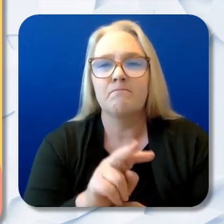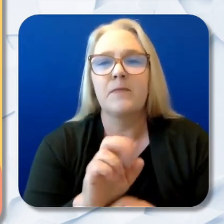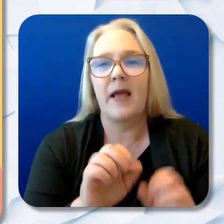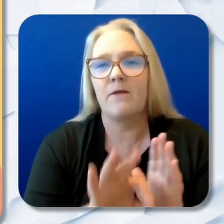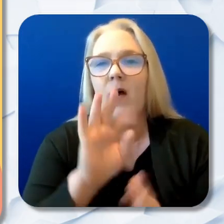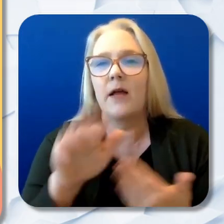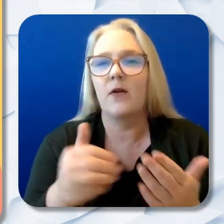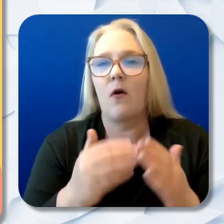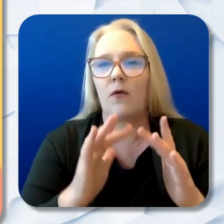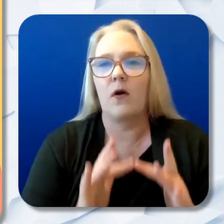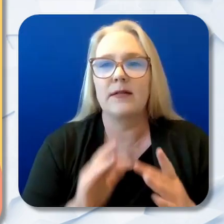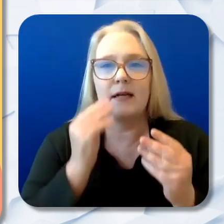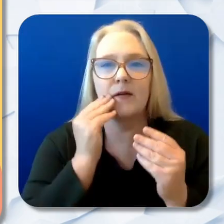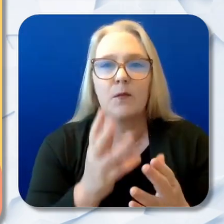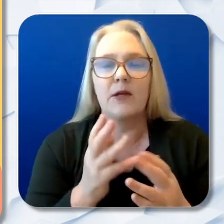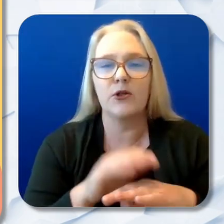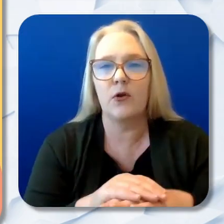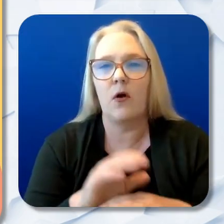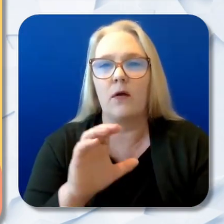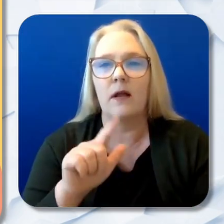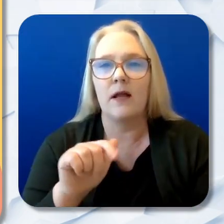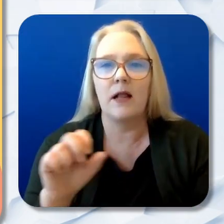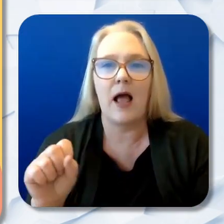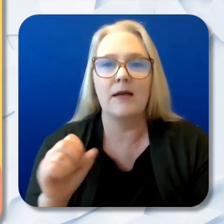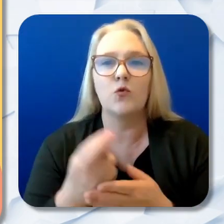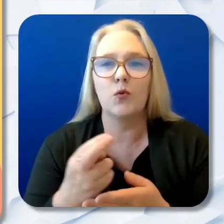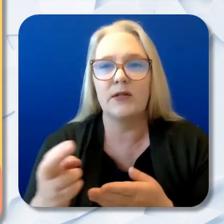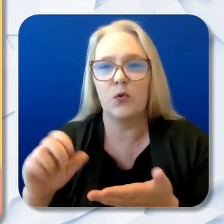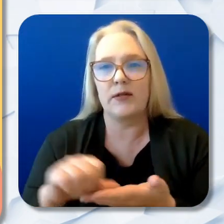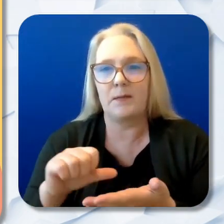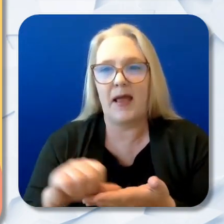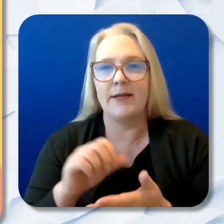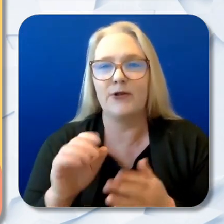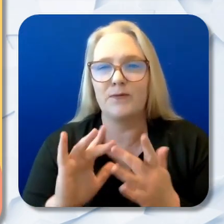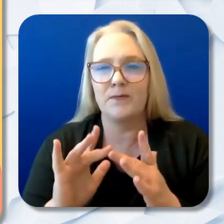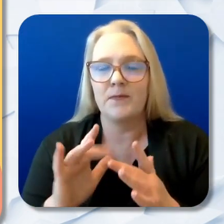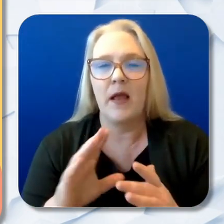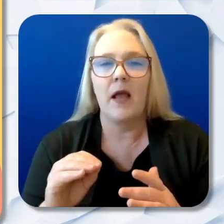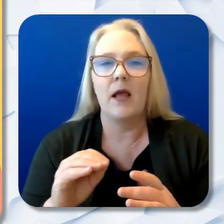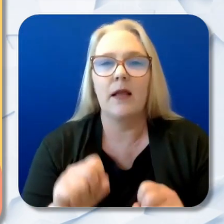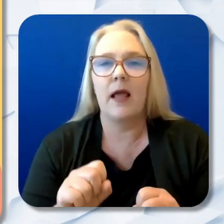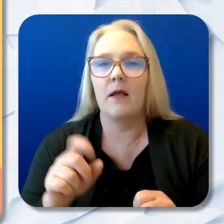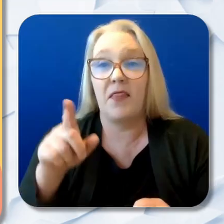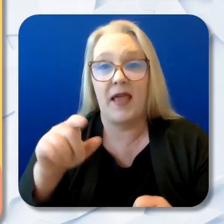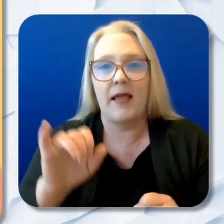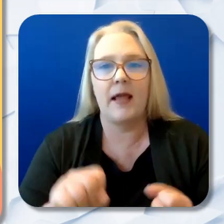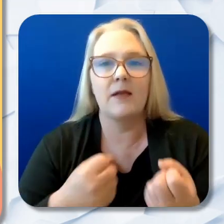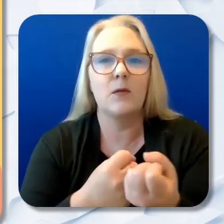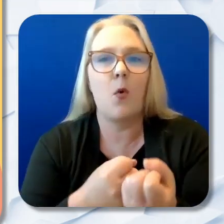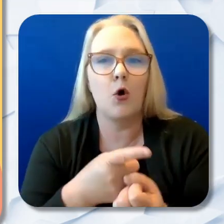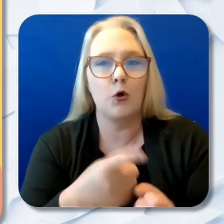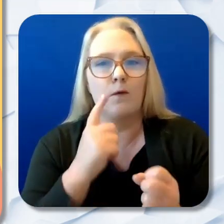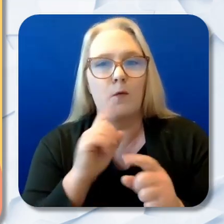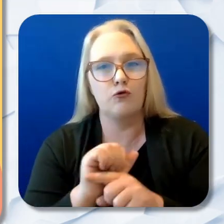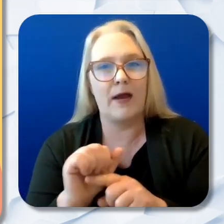their contact information on the class resource page, and they can help support you in the class